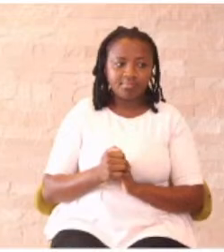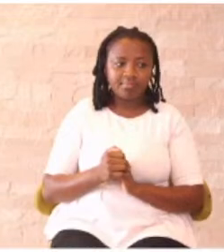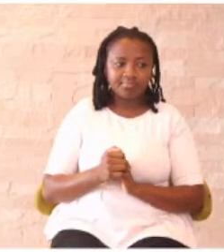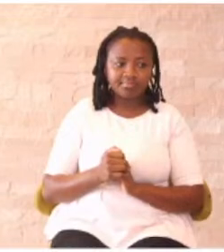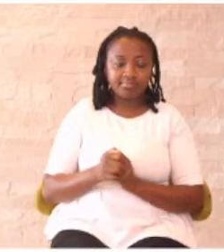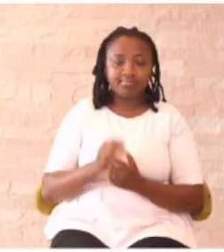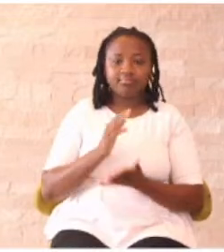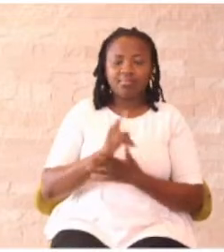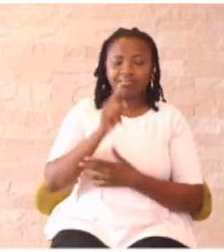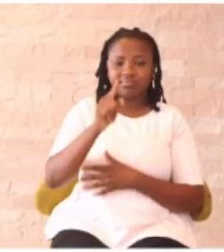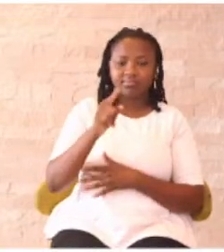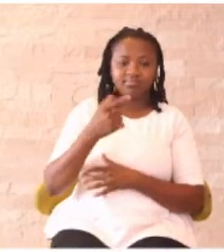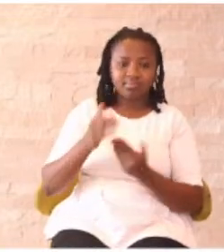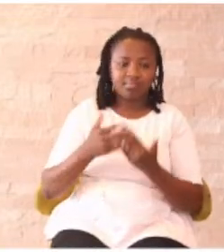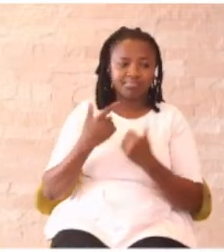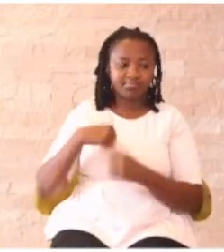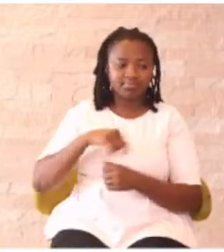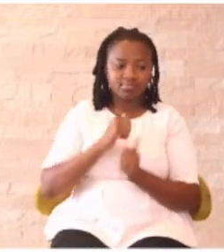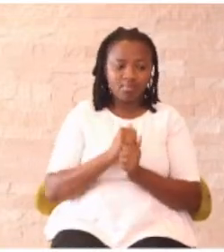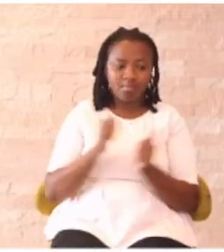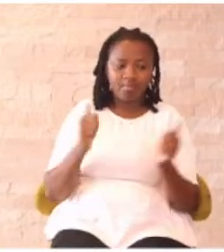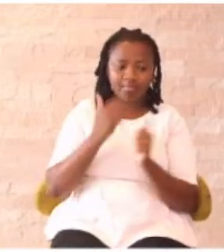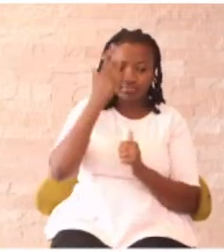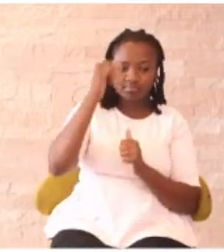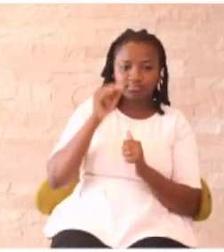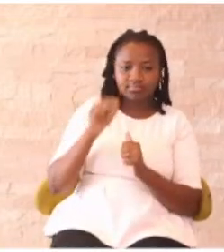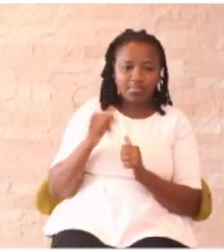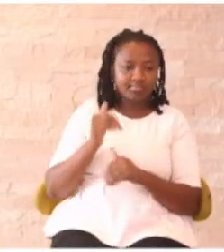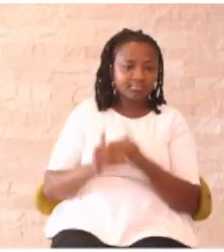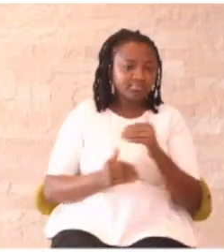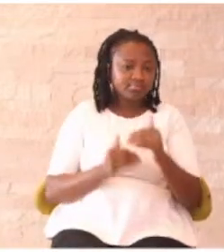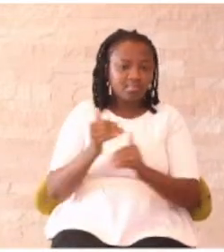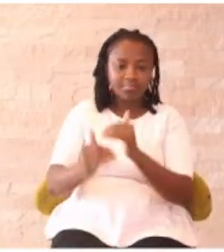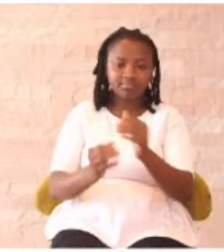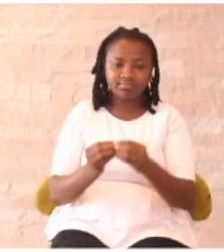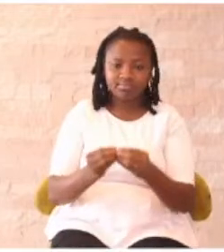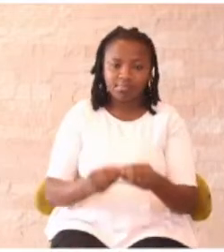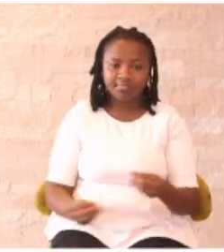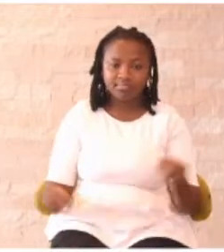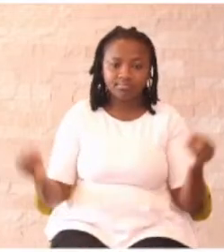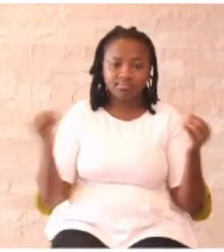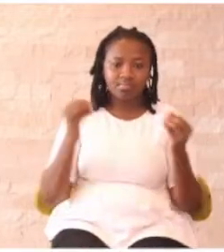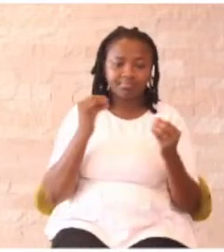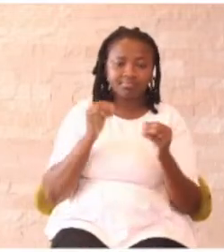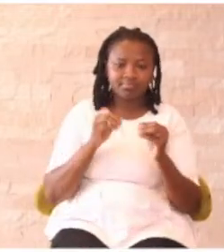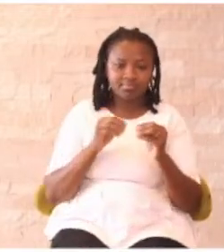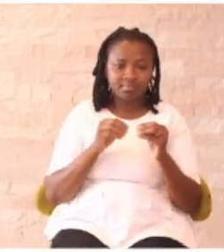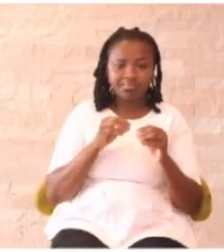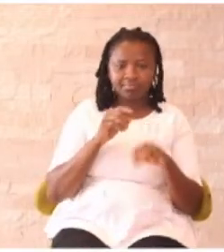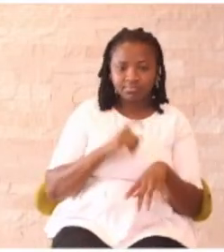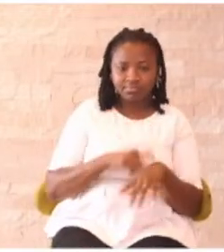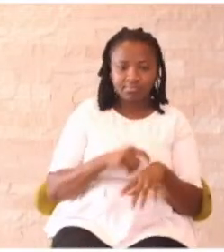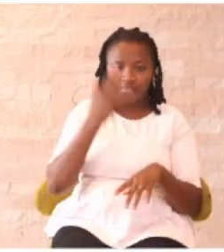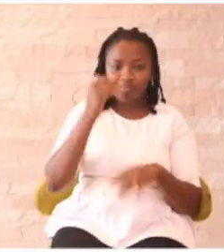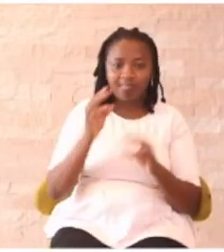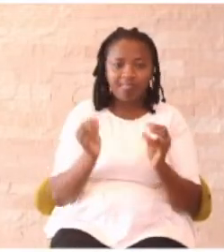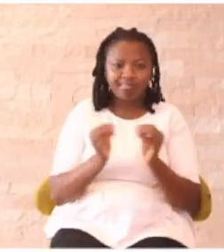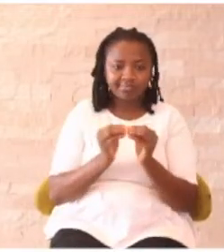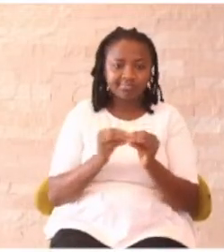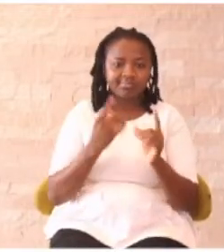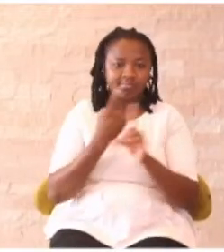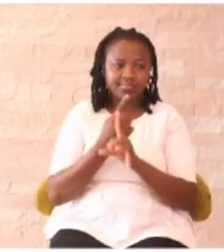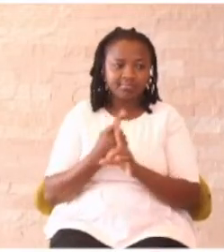for us because it's been a long process, having met stakeholders from Kisumu